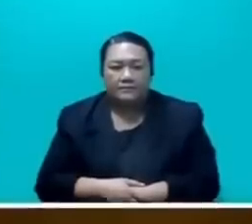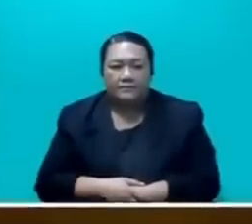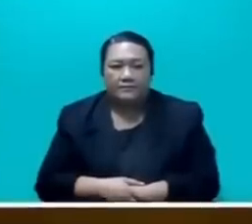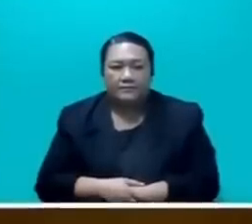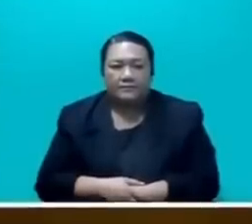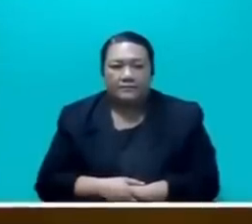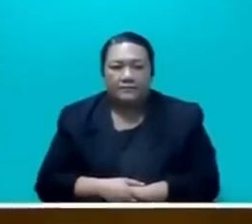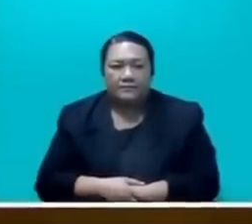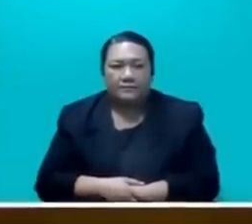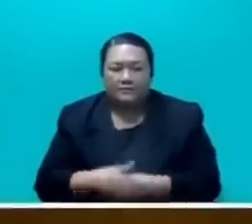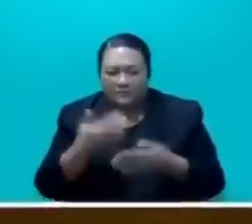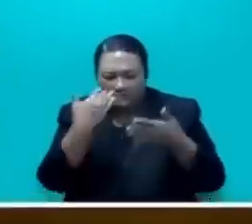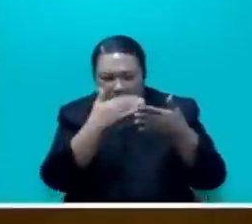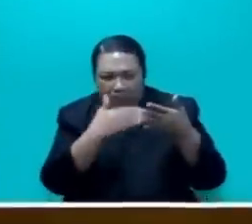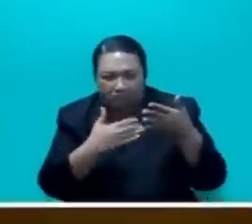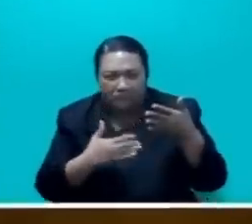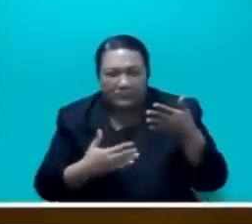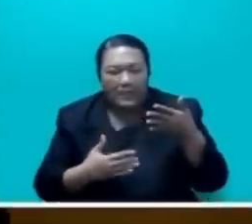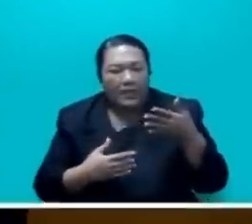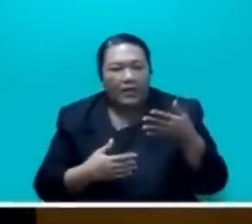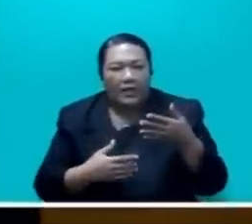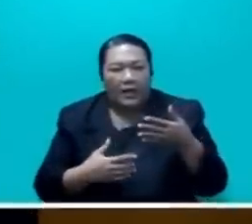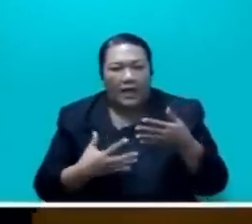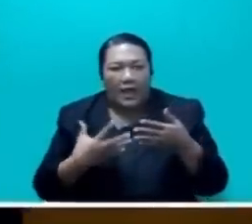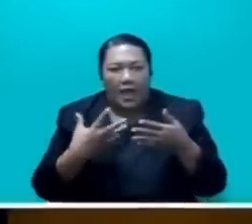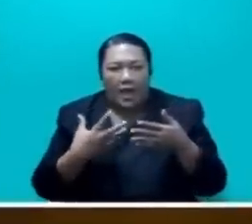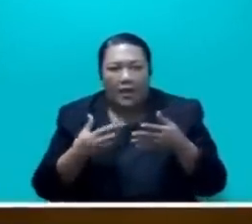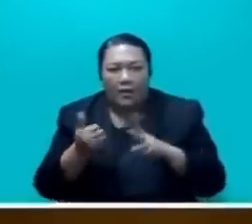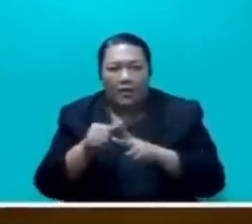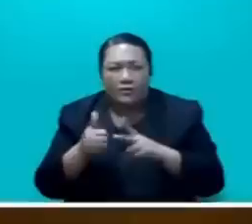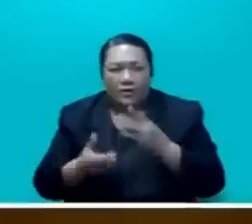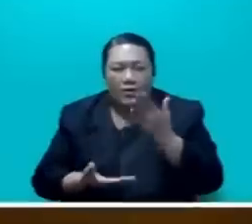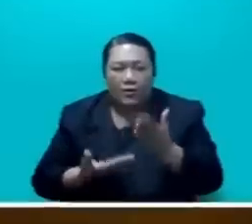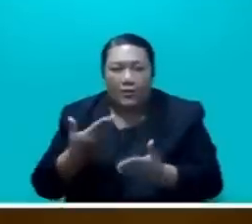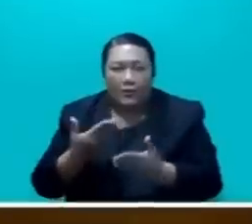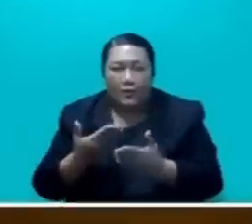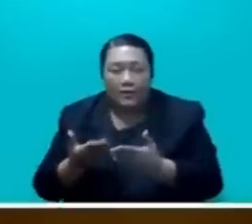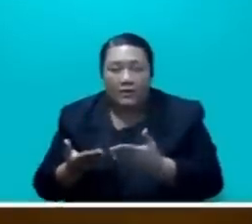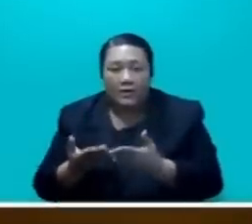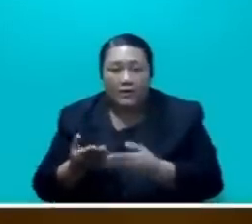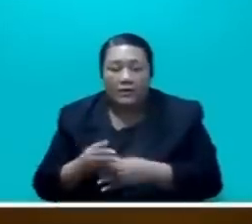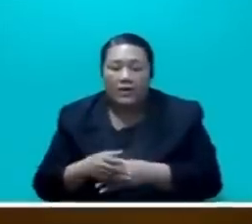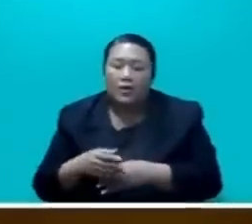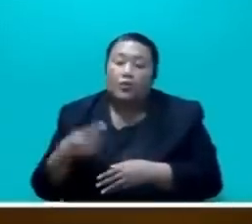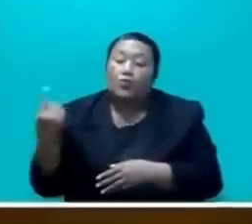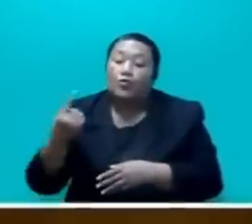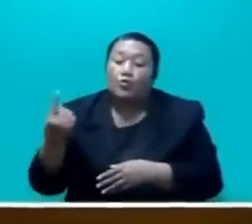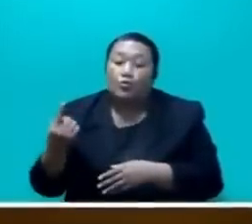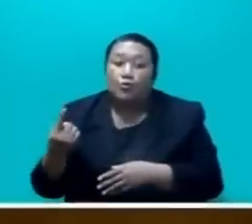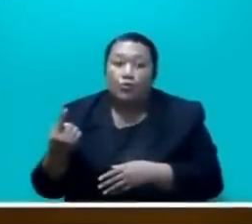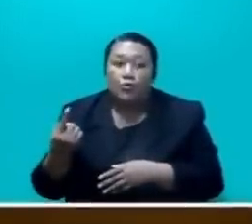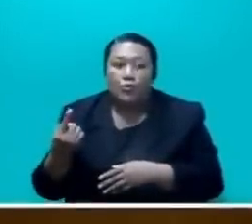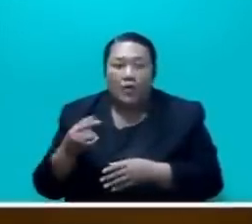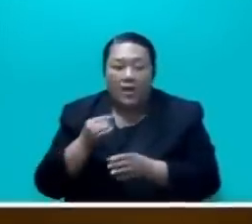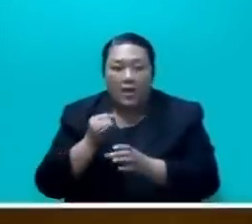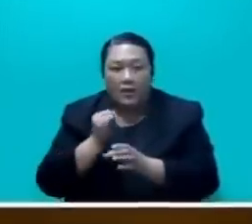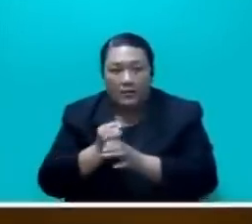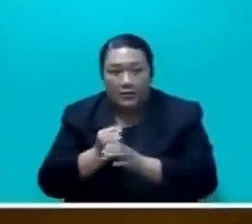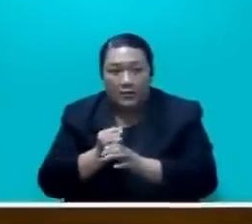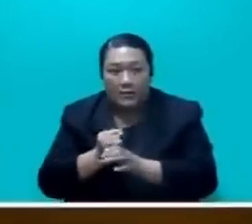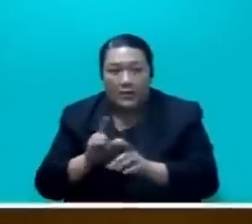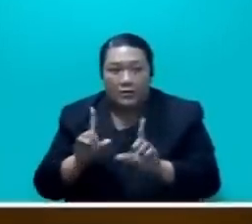And the various awards given to those offending members over